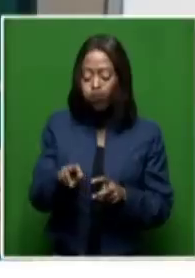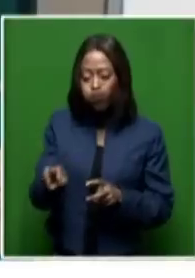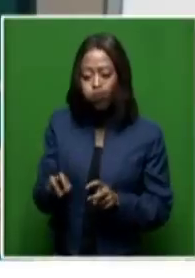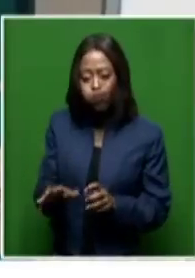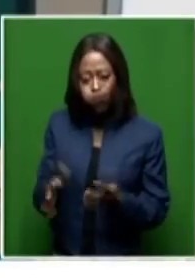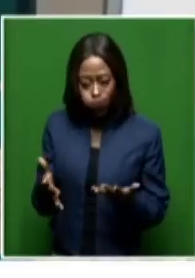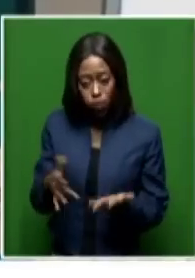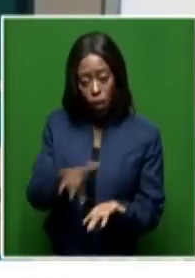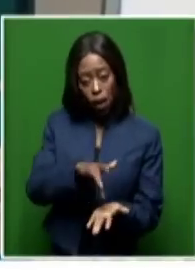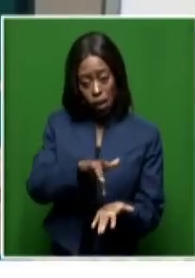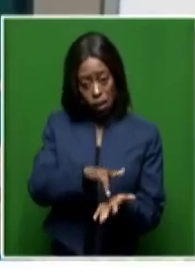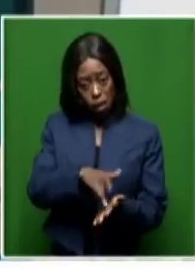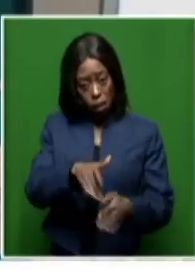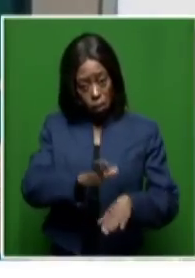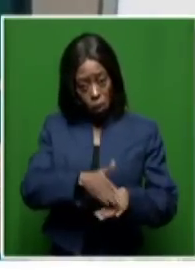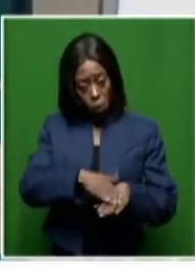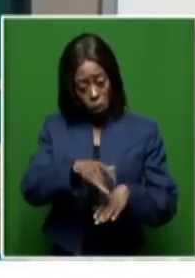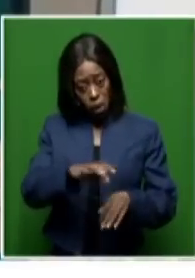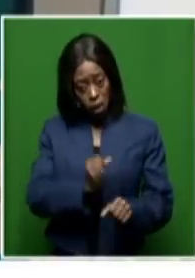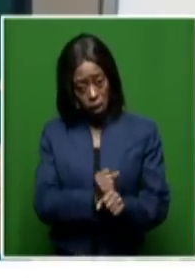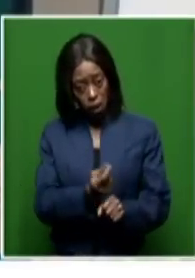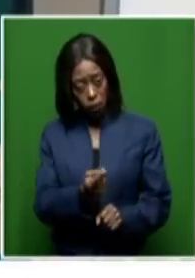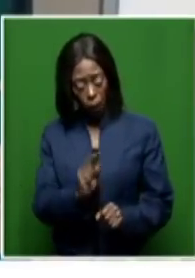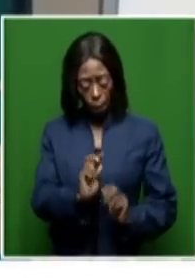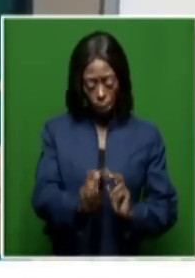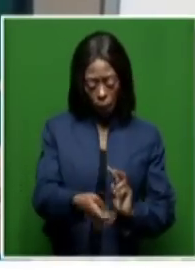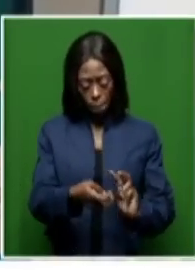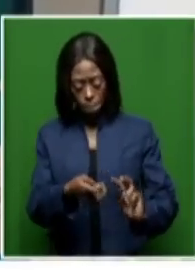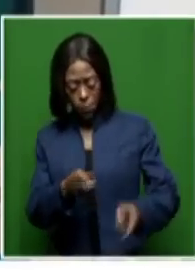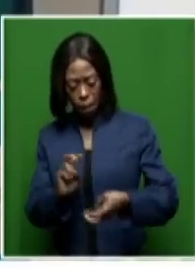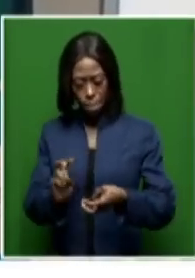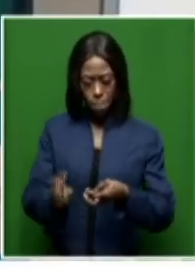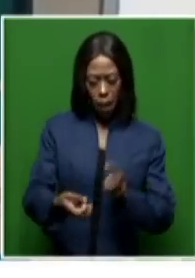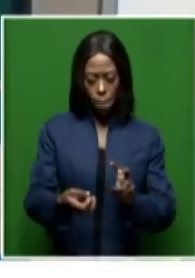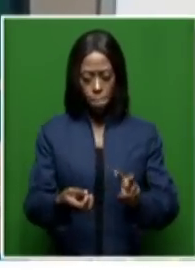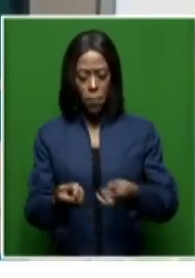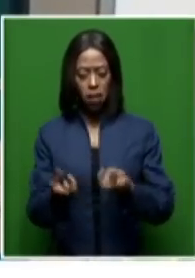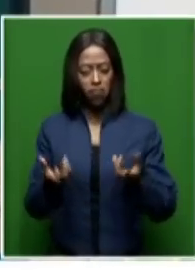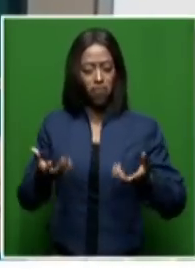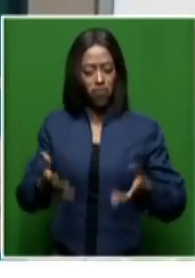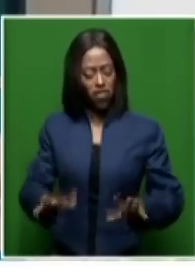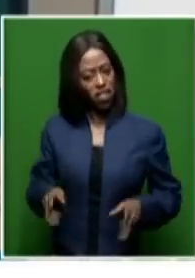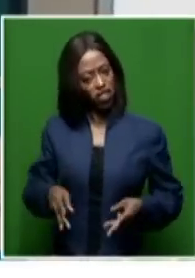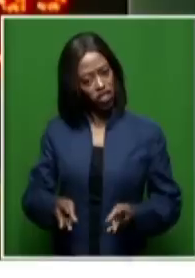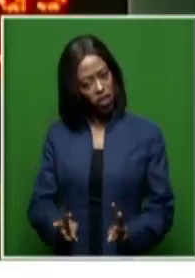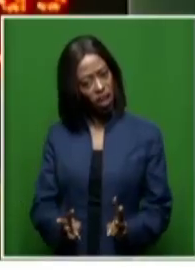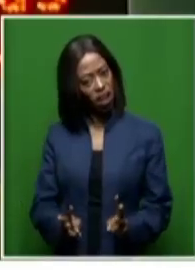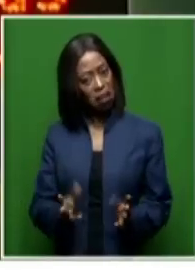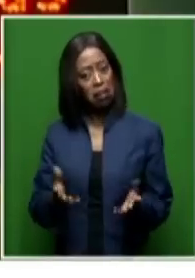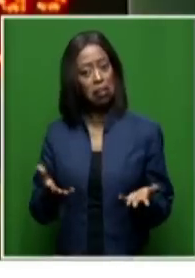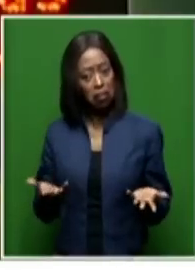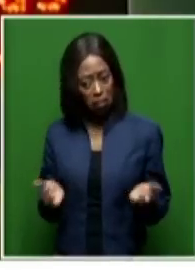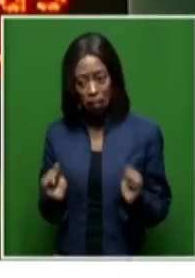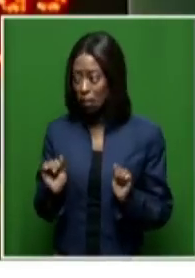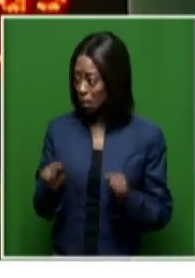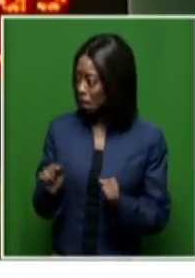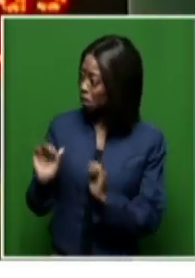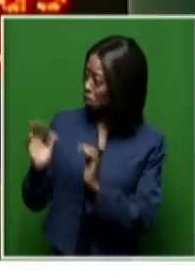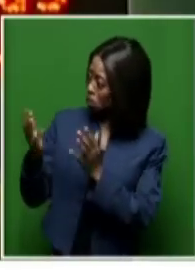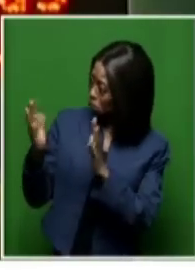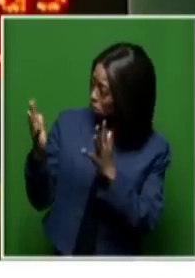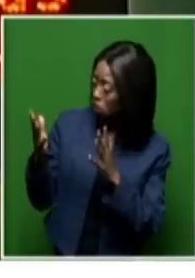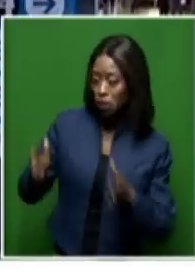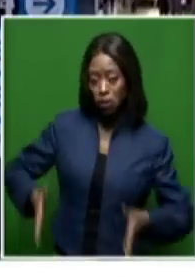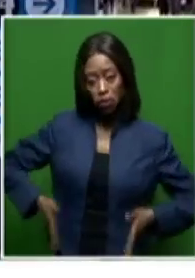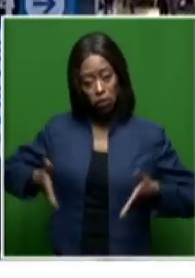stations, especially in and around Gauteng, were just stripped bare in some instances. So it's all good and well. It is a milestone.